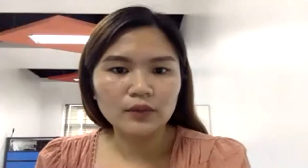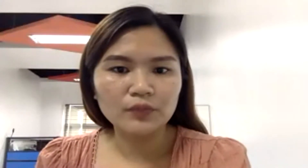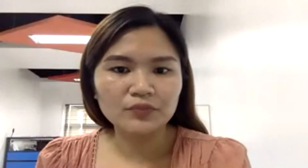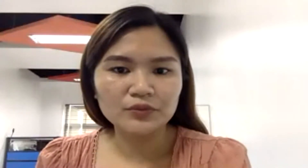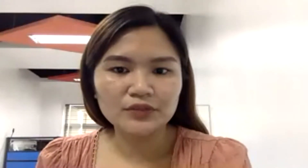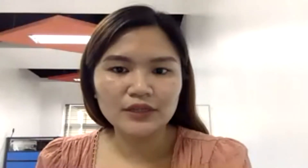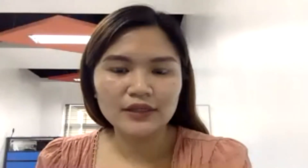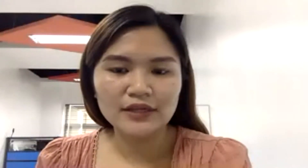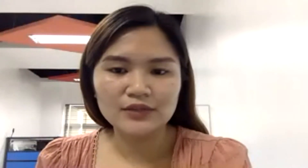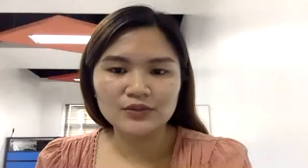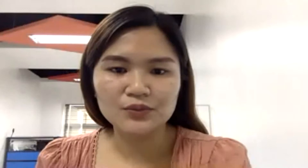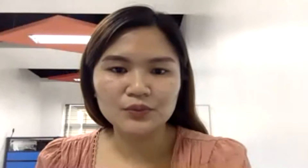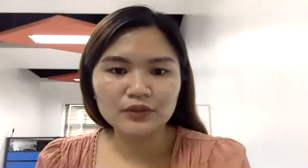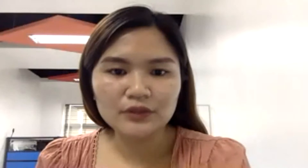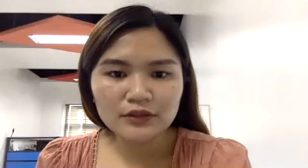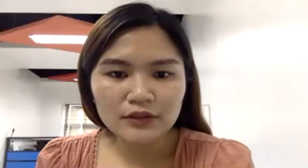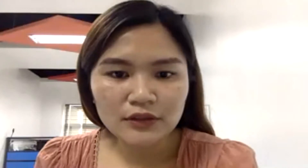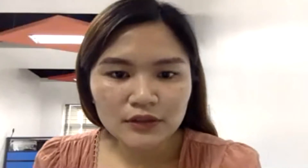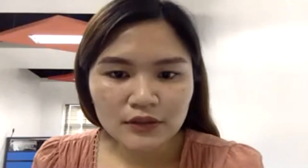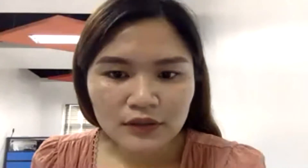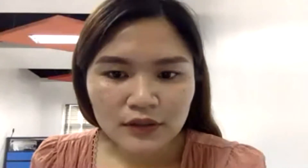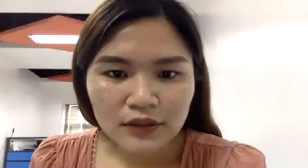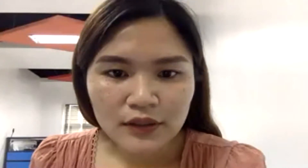Hello po from Cruz Naligas High School.